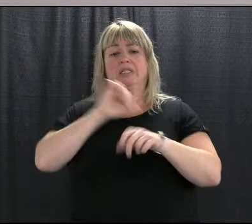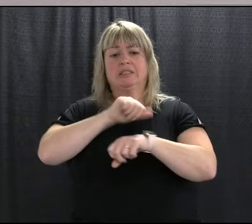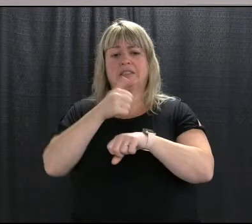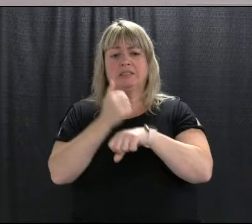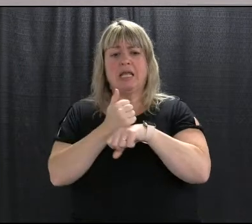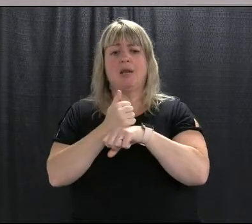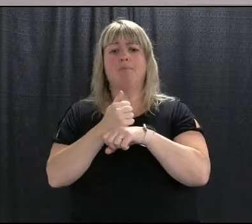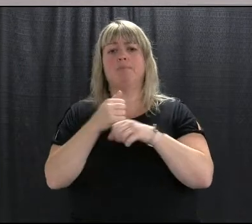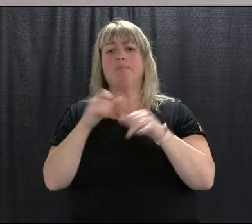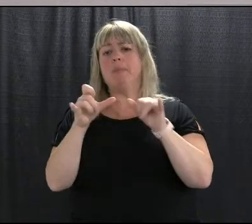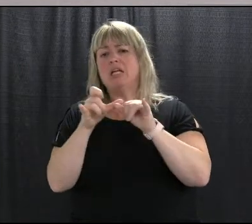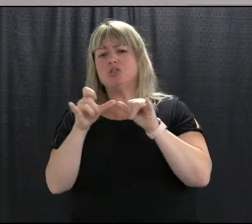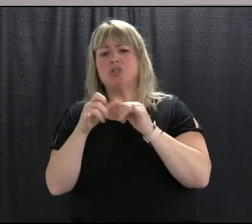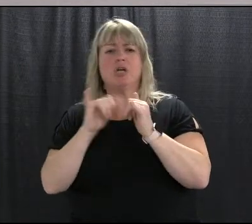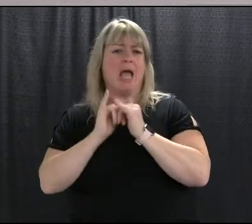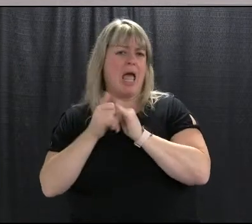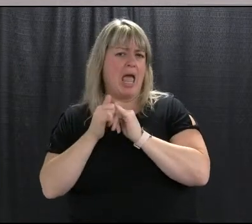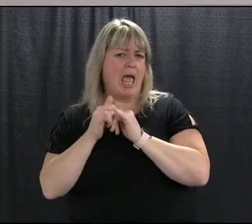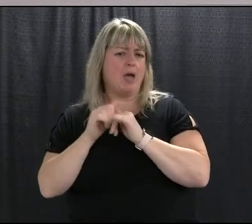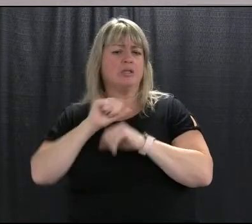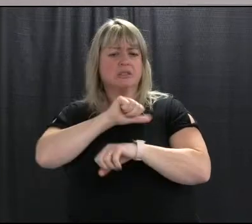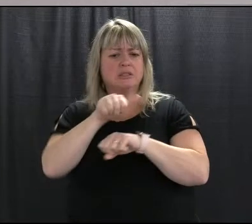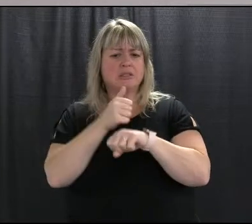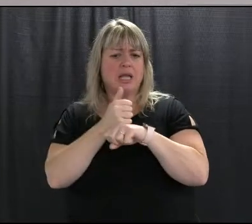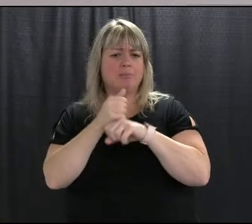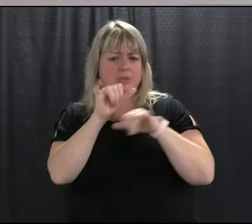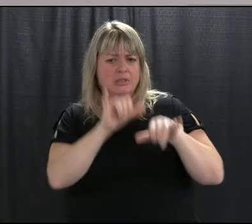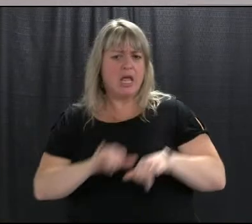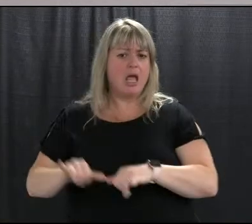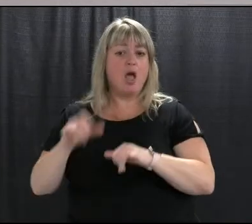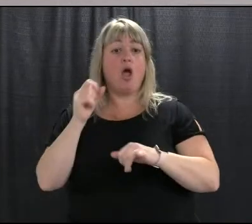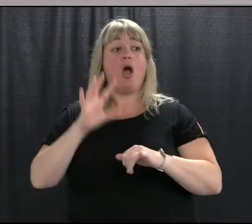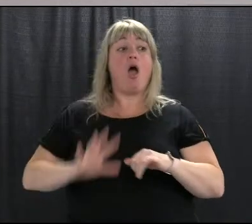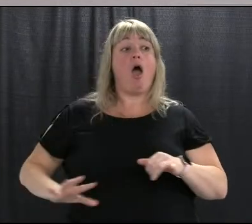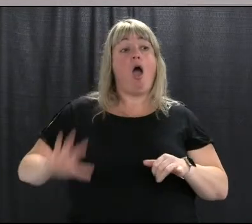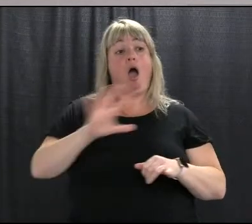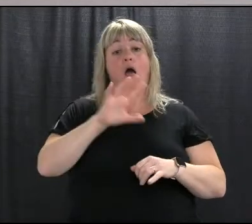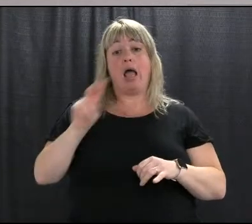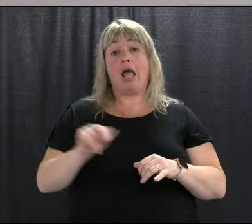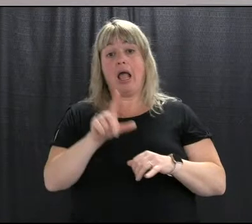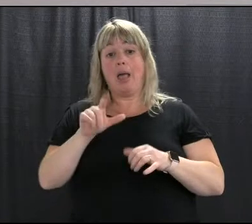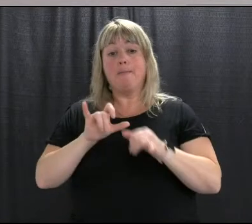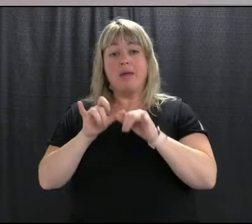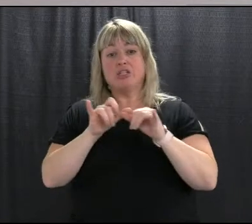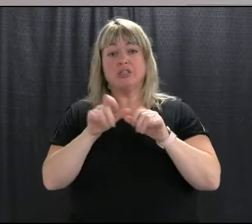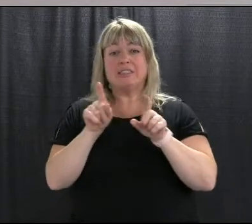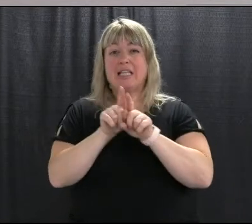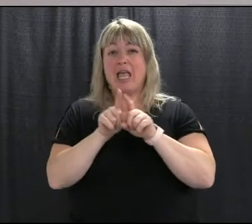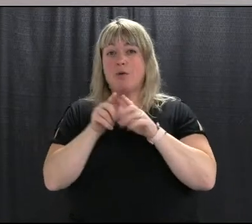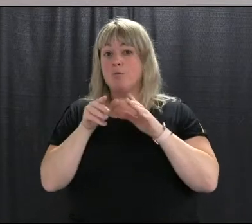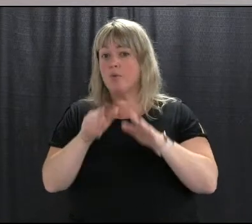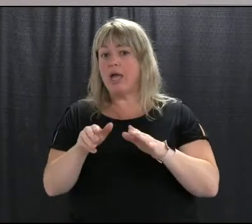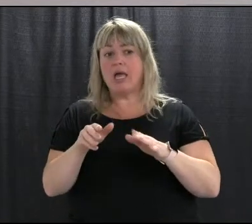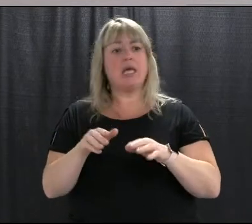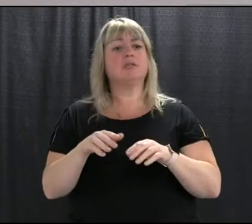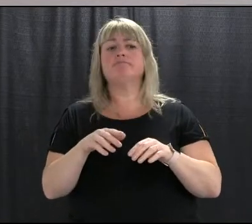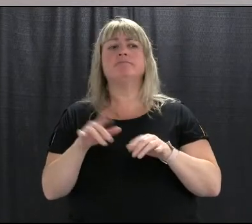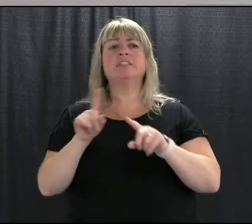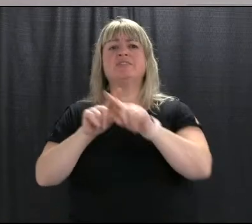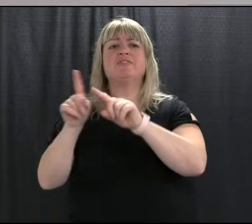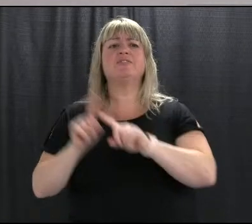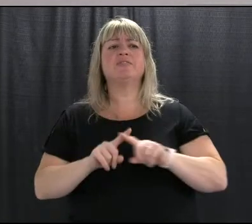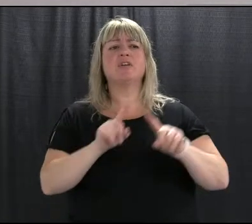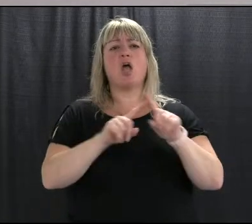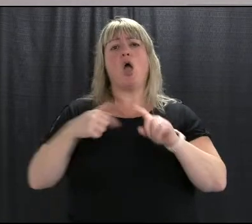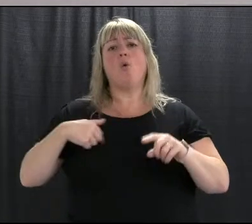measure. That hasn't been the case throughout the province. So now that we are one provincial health authority, we can standardize